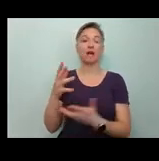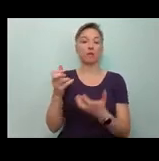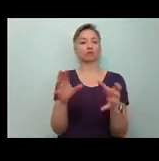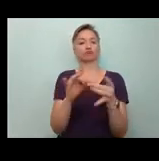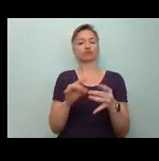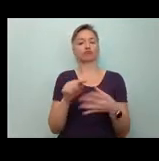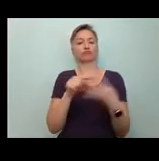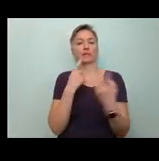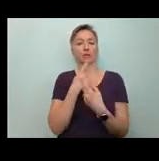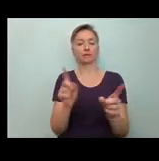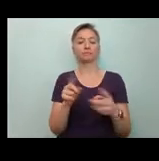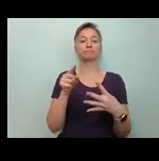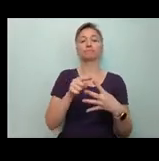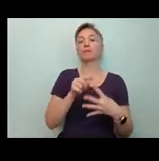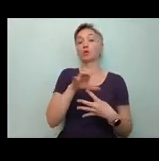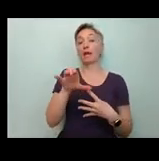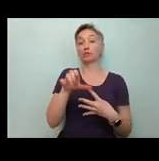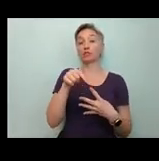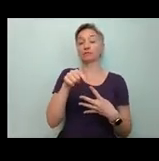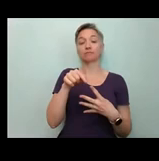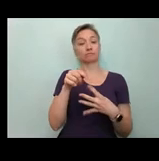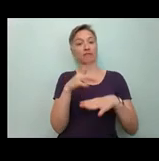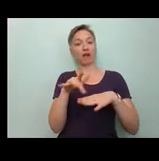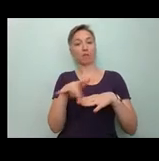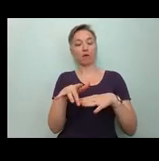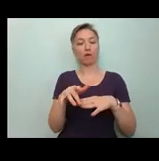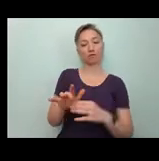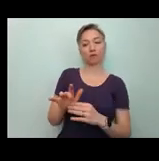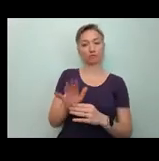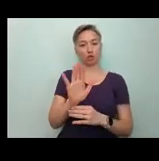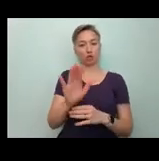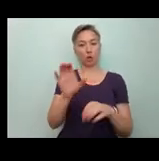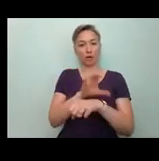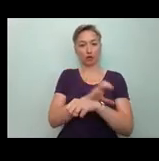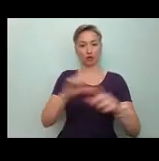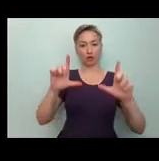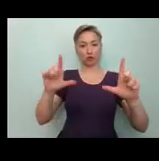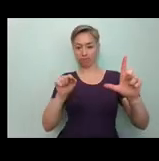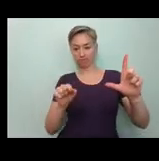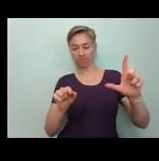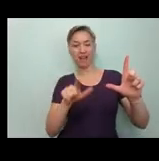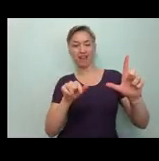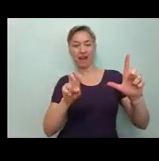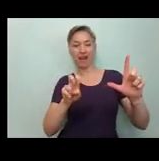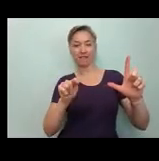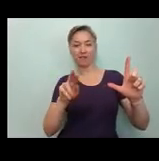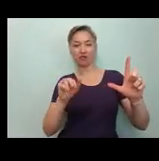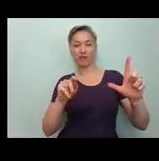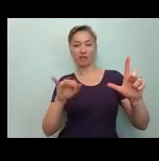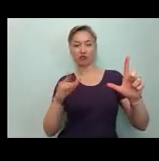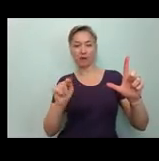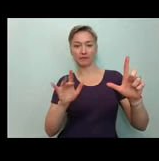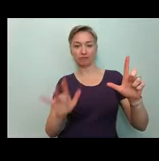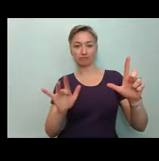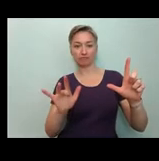captioning is available by enabling it on your computer by clicking the live transcript button and